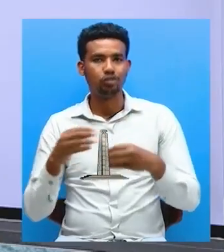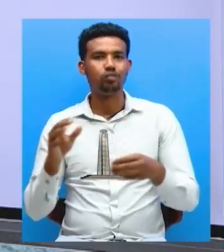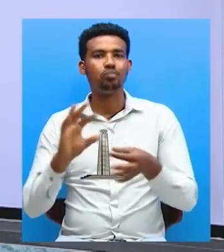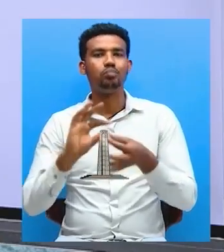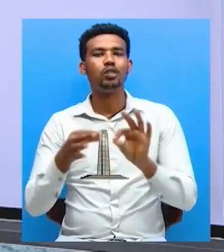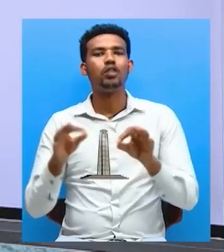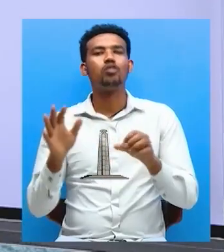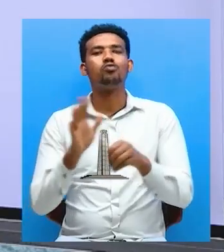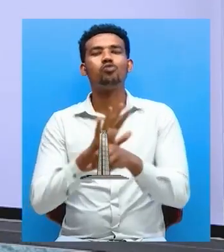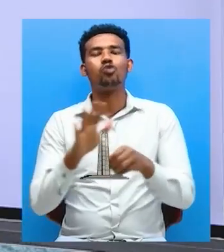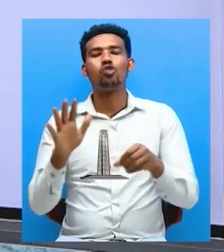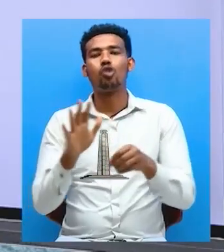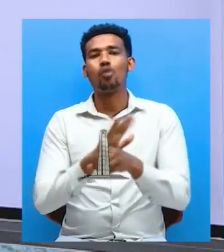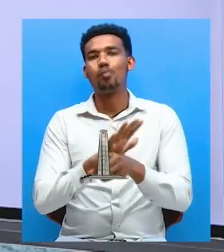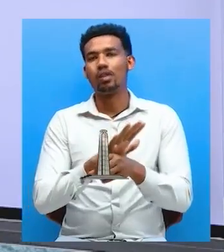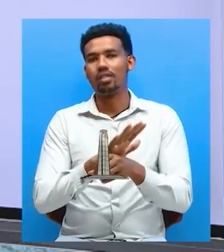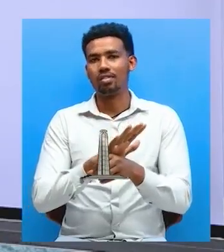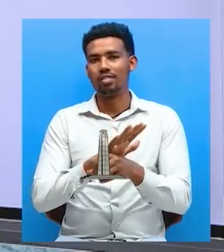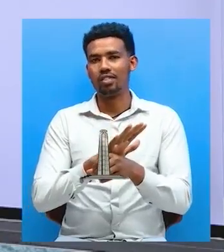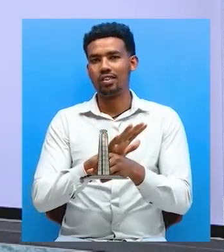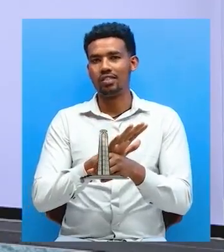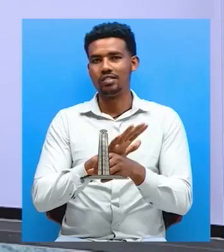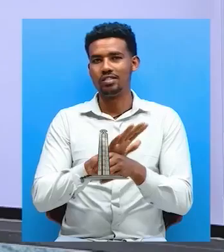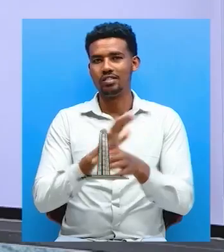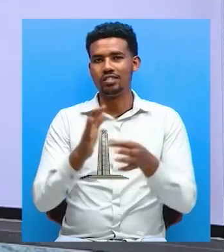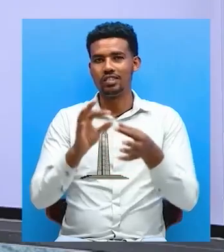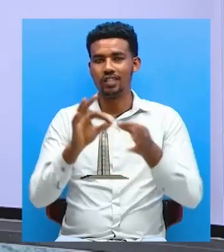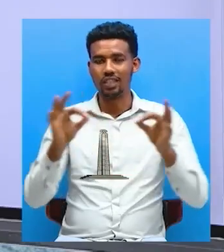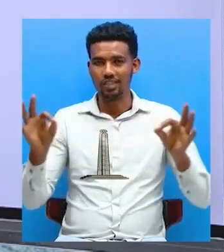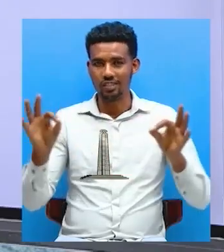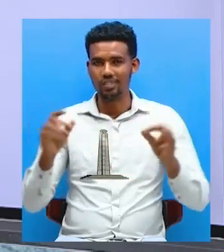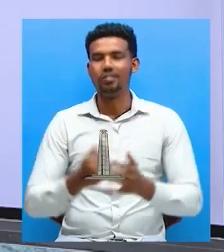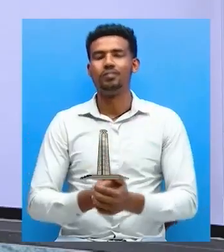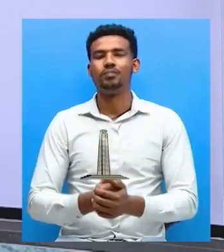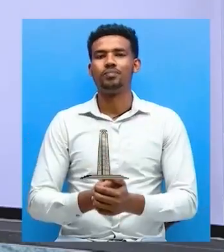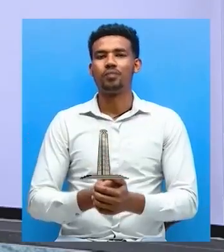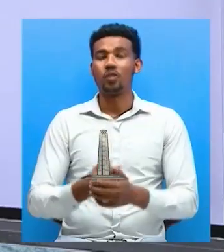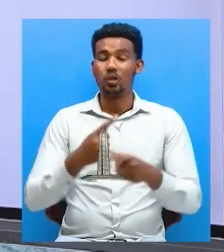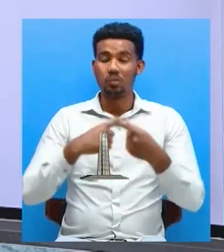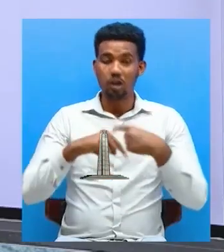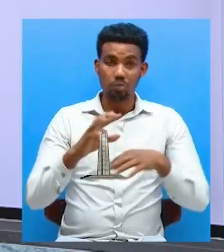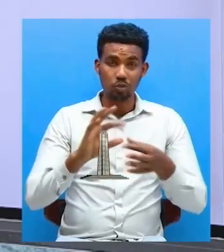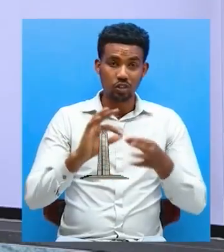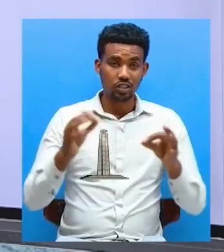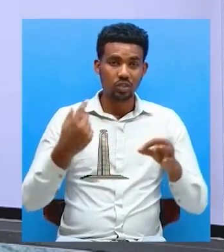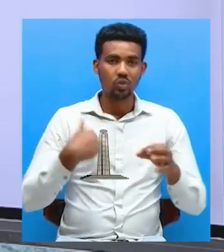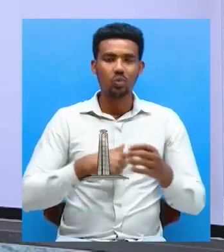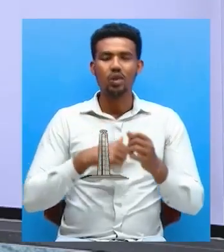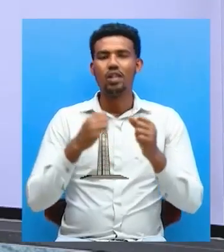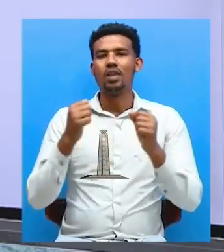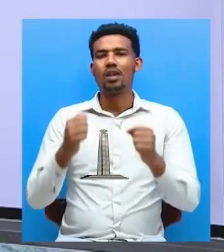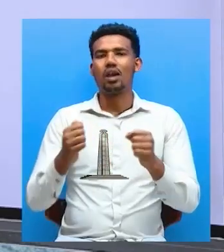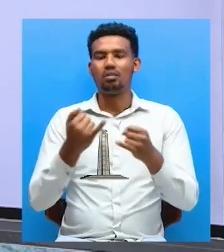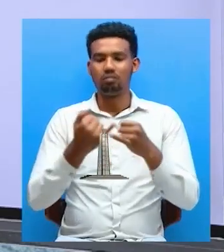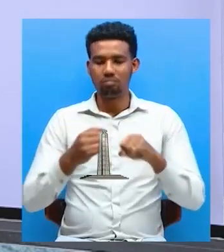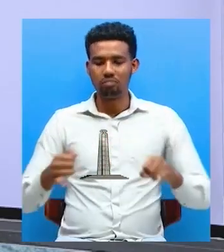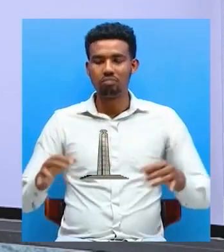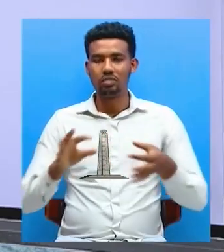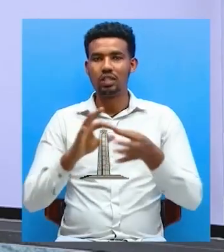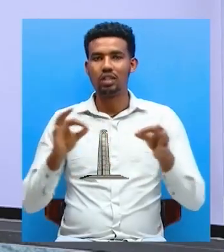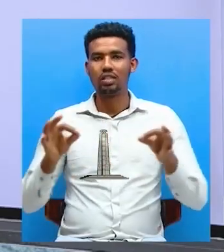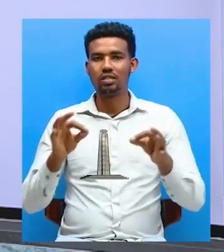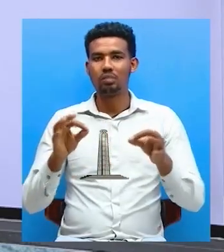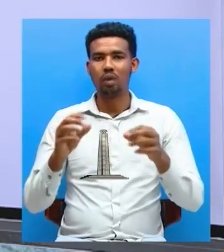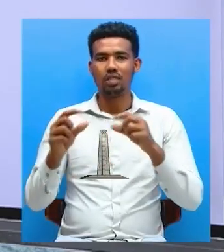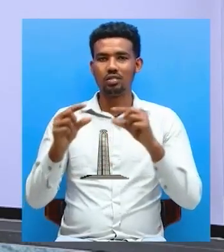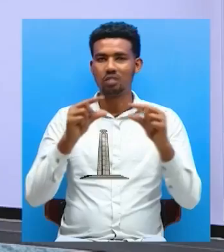for complete sentences. That's the used to them. When we come to sentences, we can classify the sentences by their